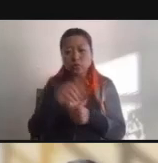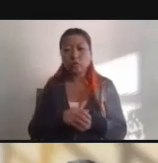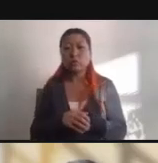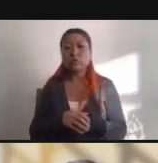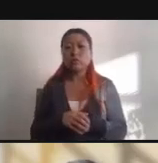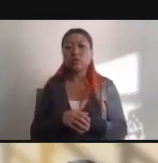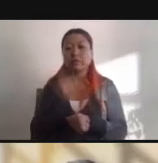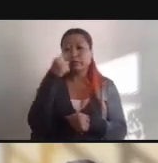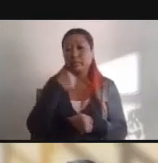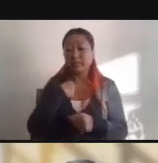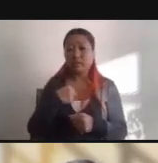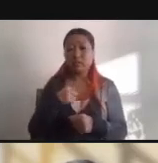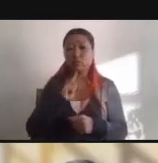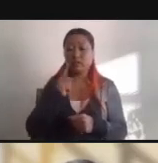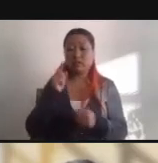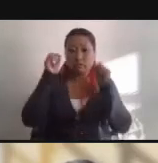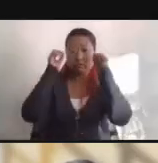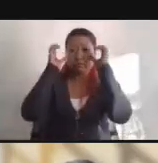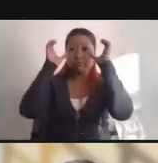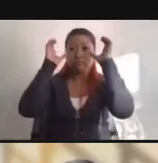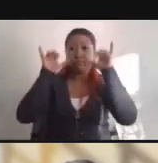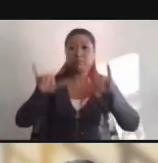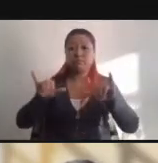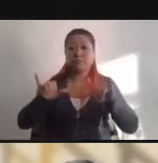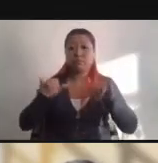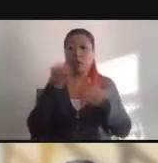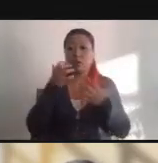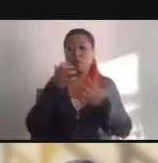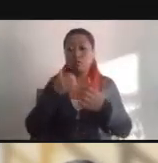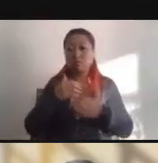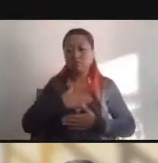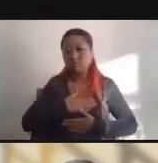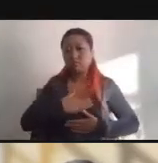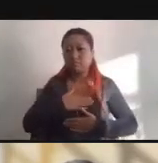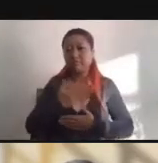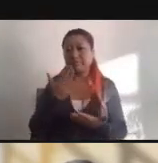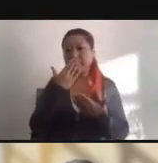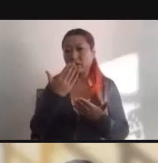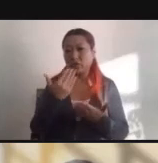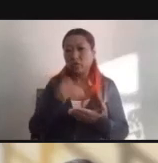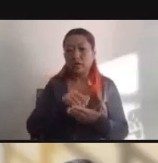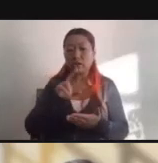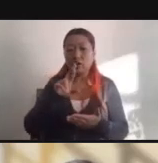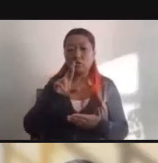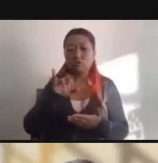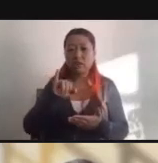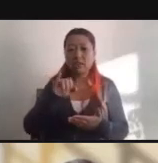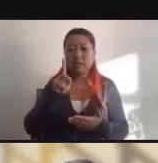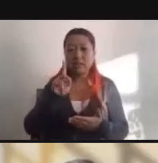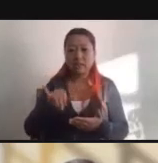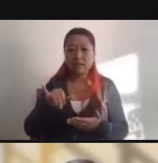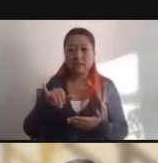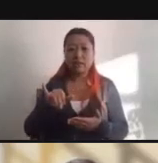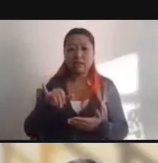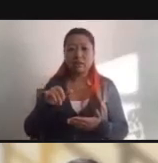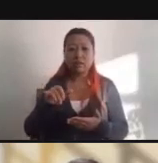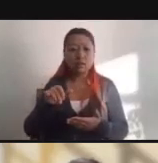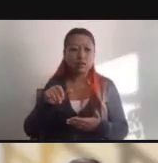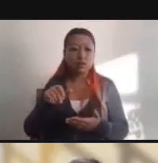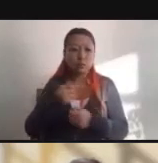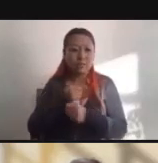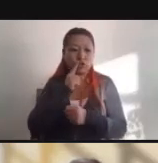it was very enlightening, and I really appreciate it. Again, I'd like to thank Ricky Guest for making sure that all of our